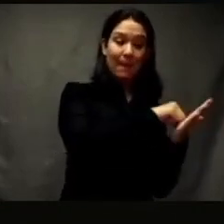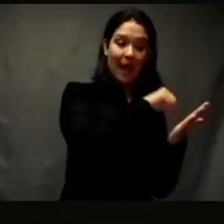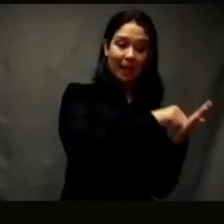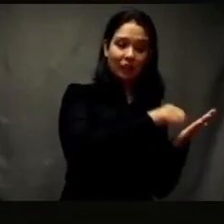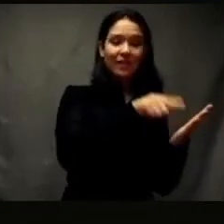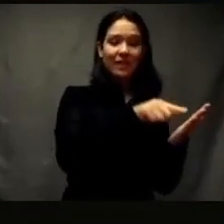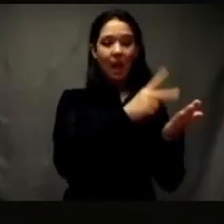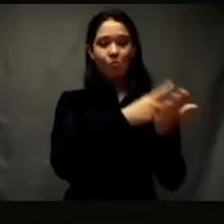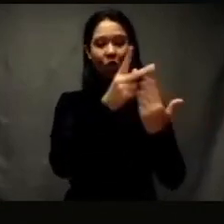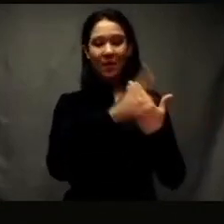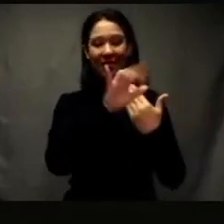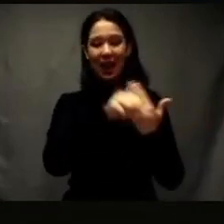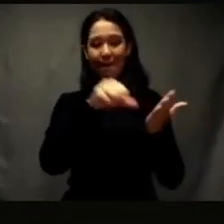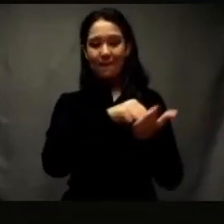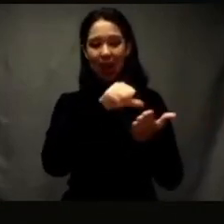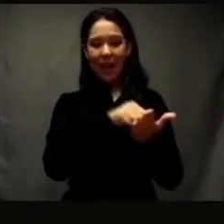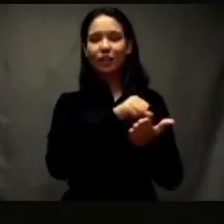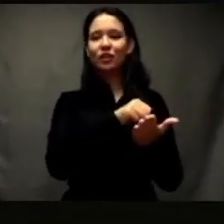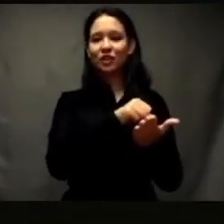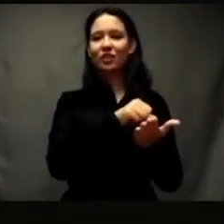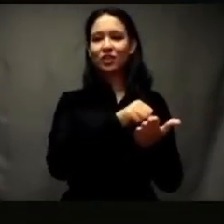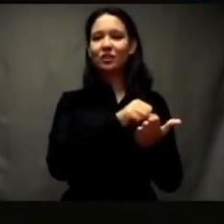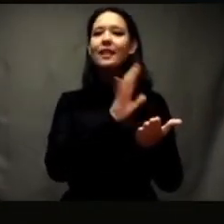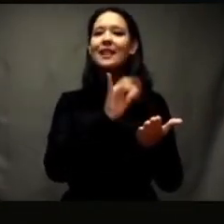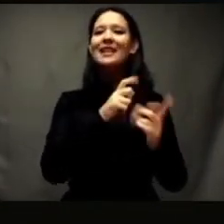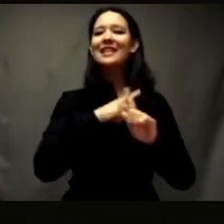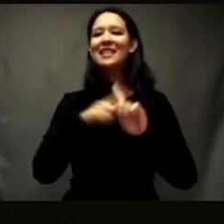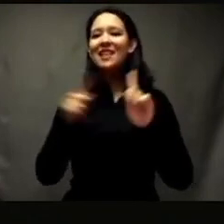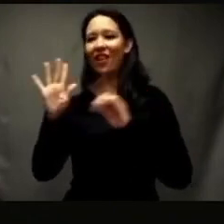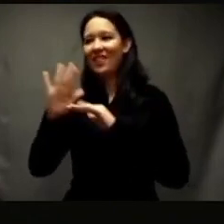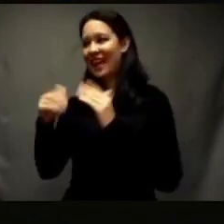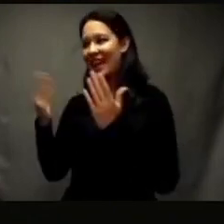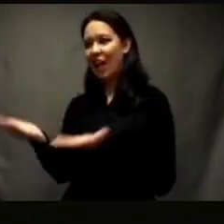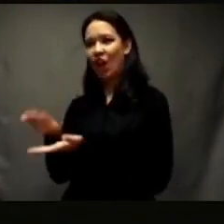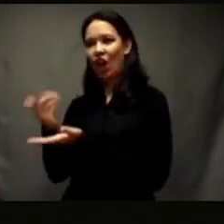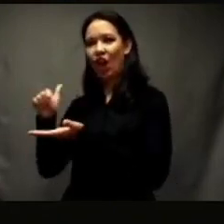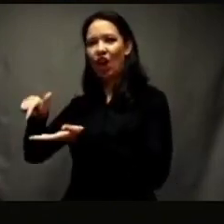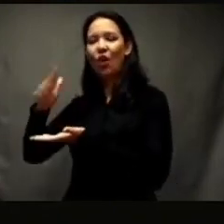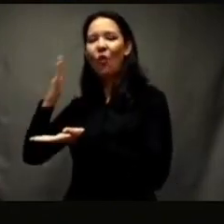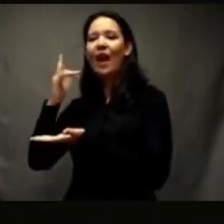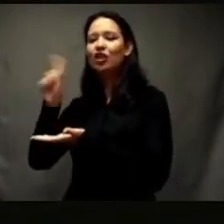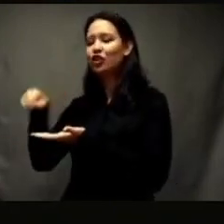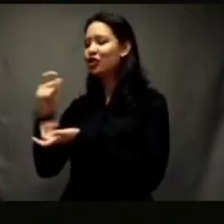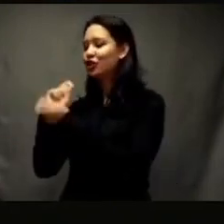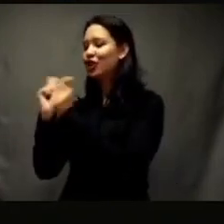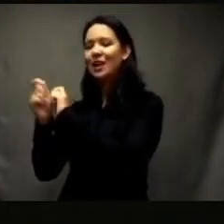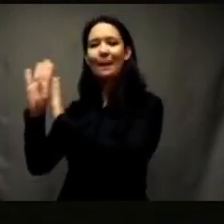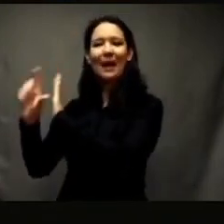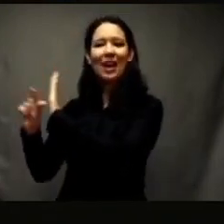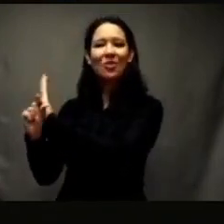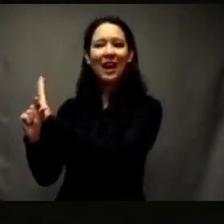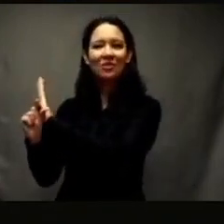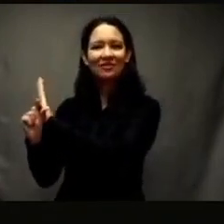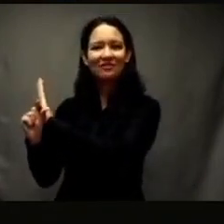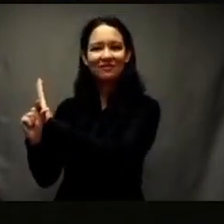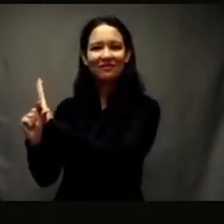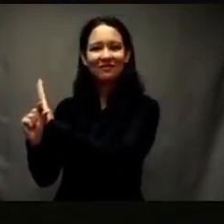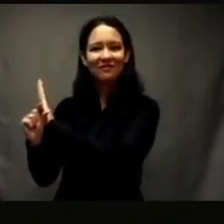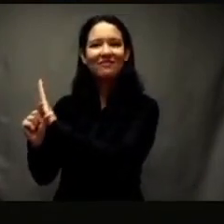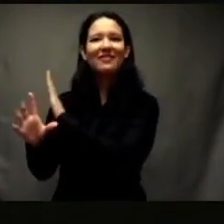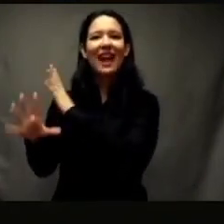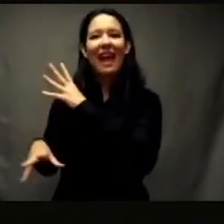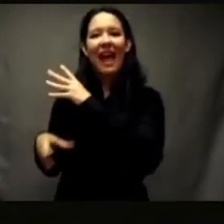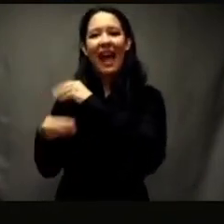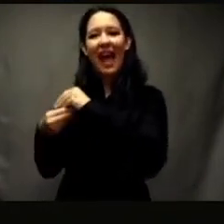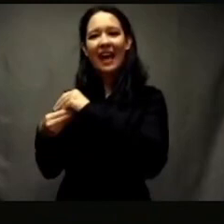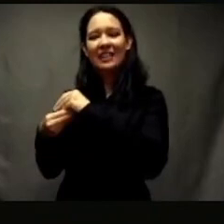on this page. And that's actually pretty different for here because we're just changing the backdrop, and that just adds in to our